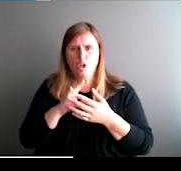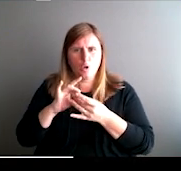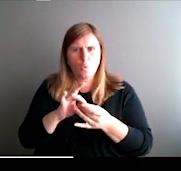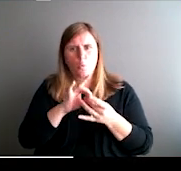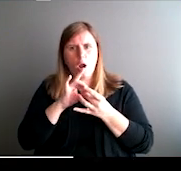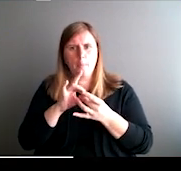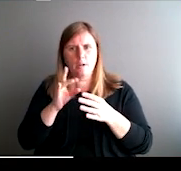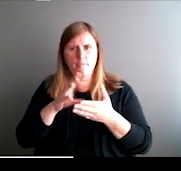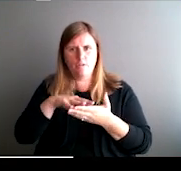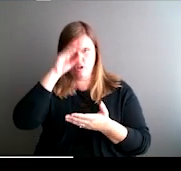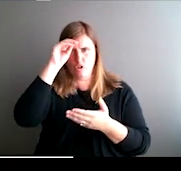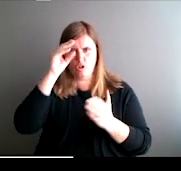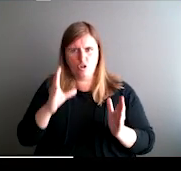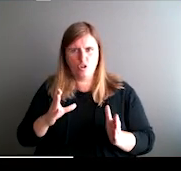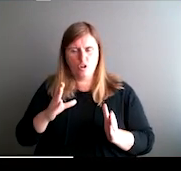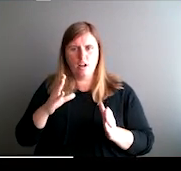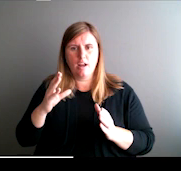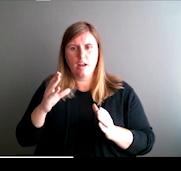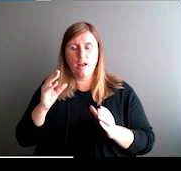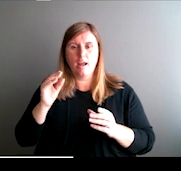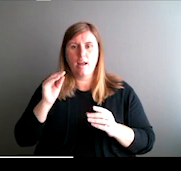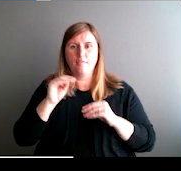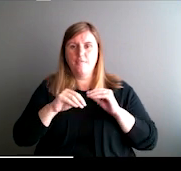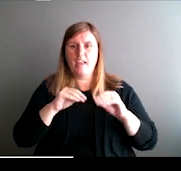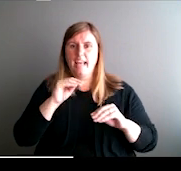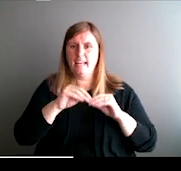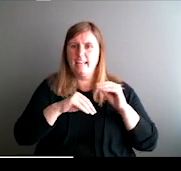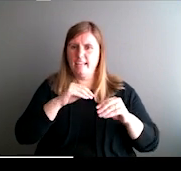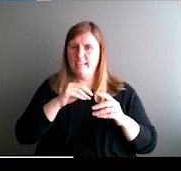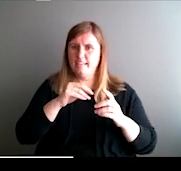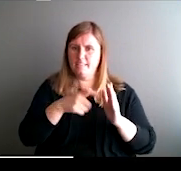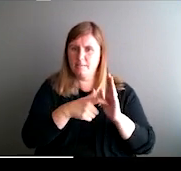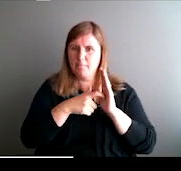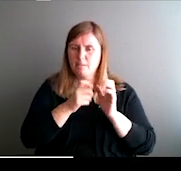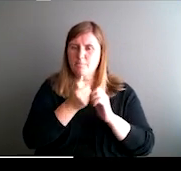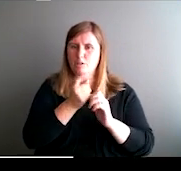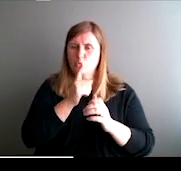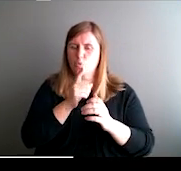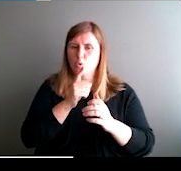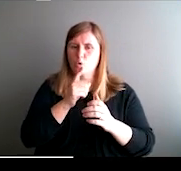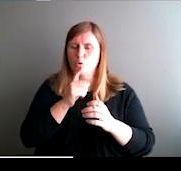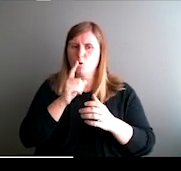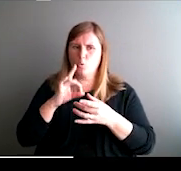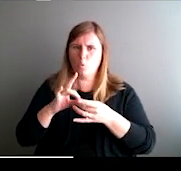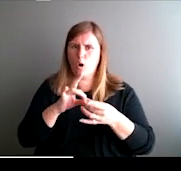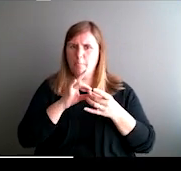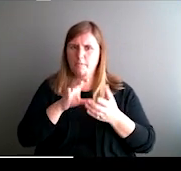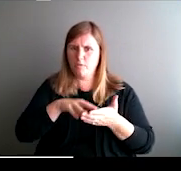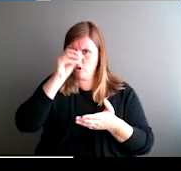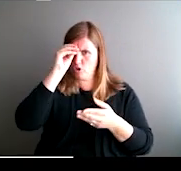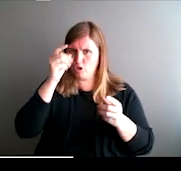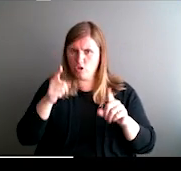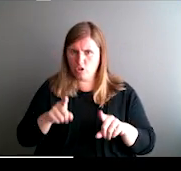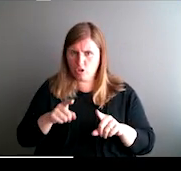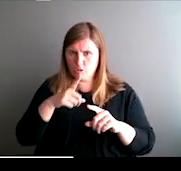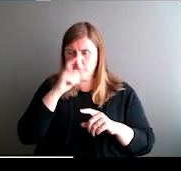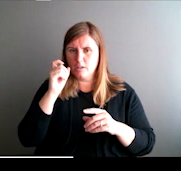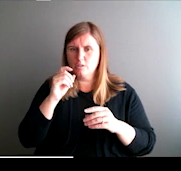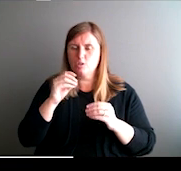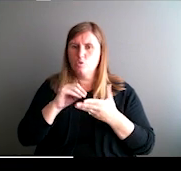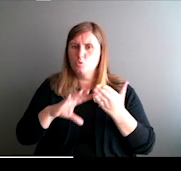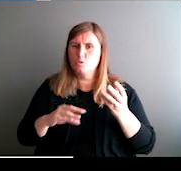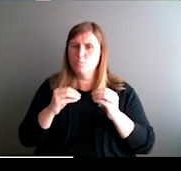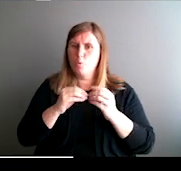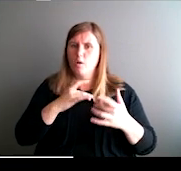cooperative learner, and fading in demands can make sure that cooperative learning occurs because the student will be more likely